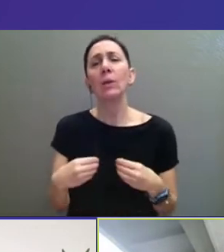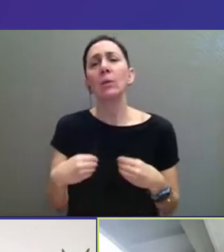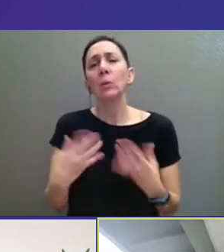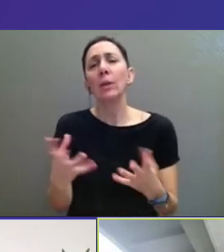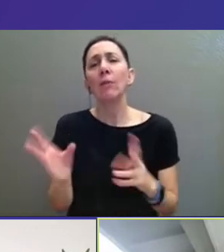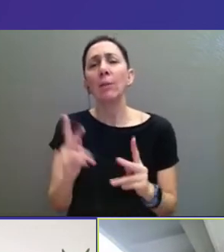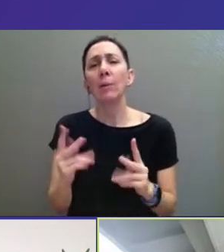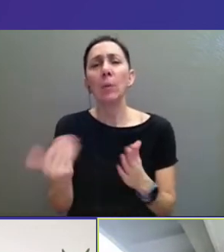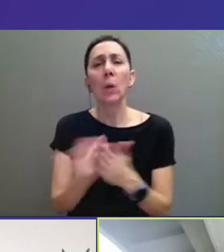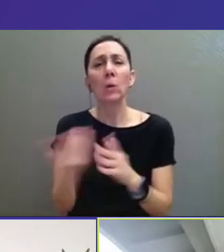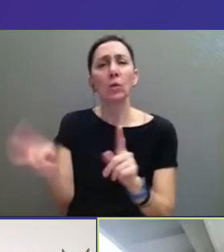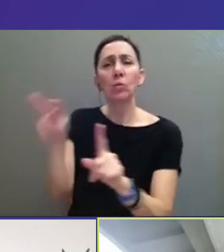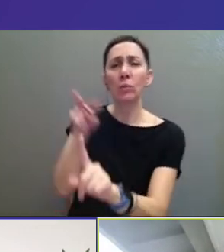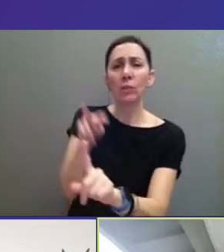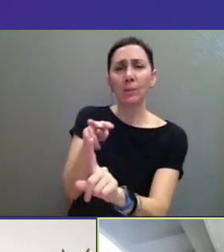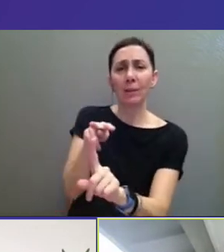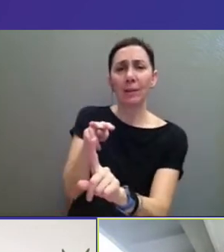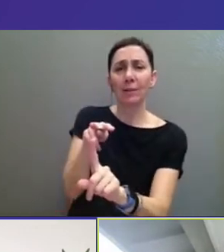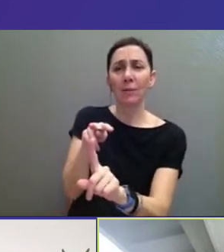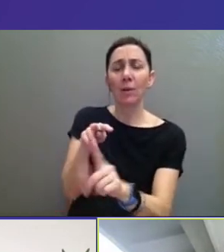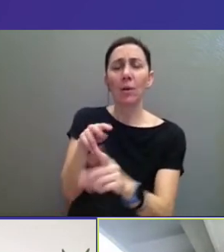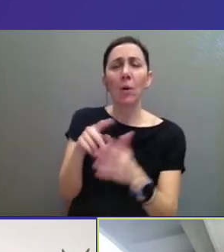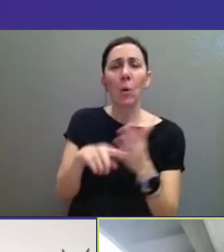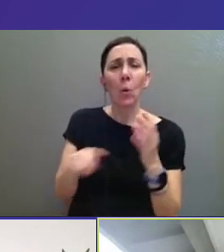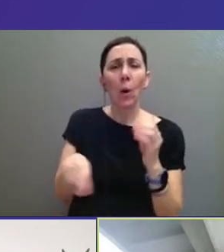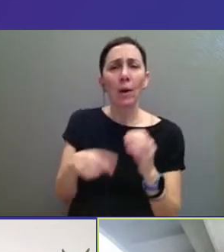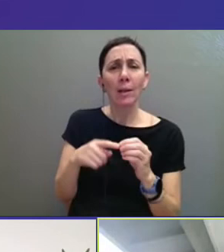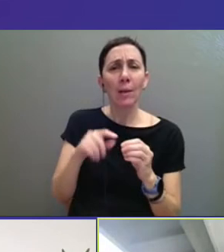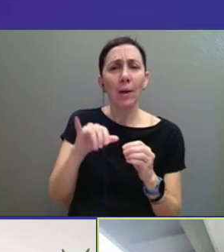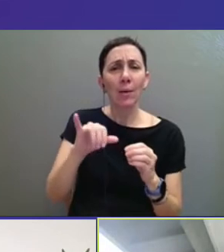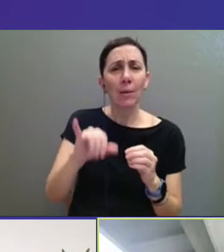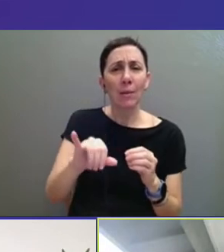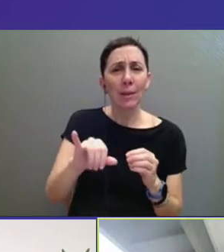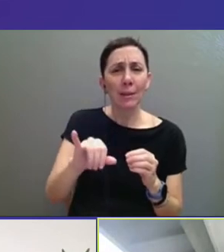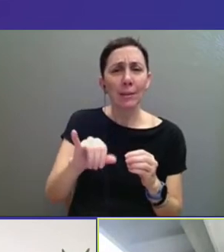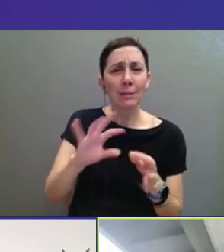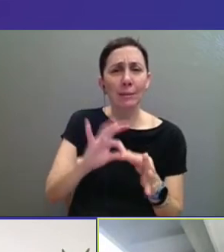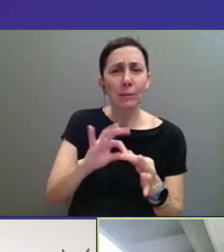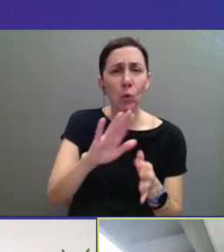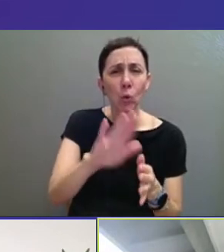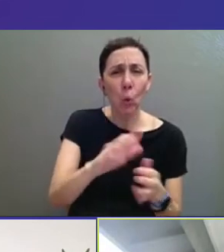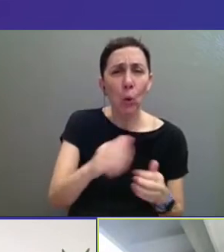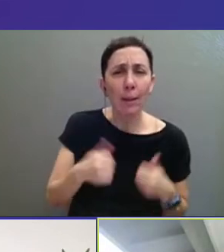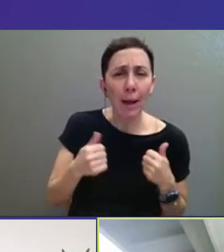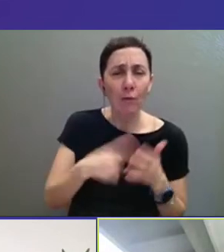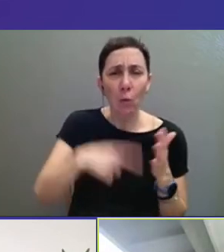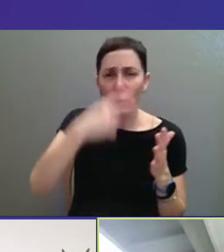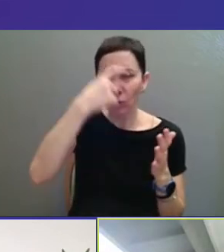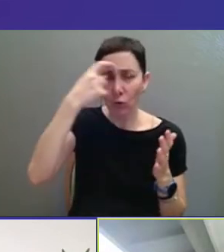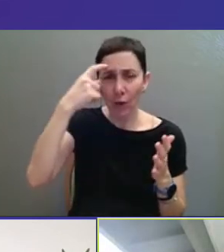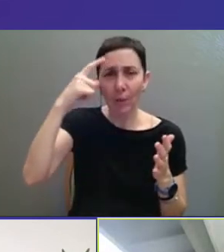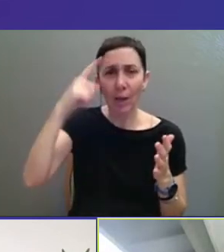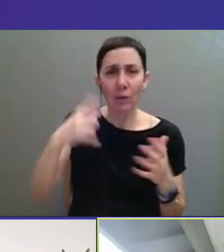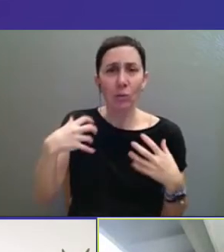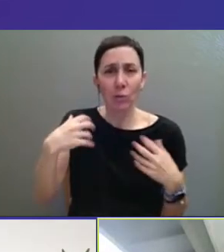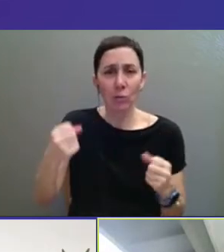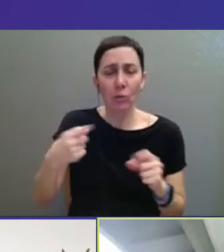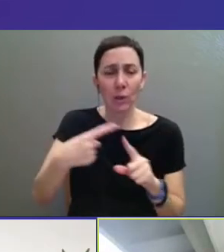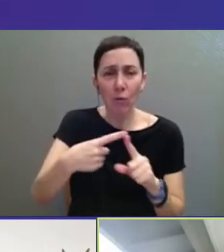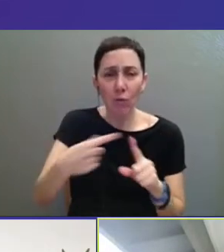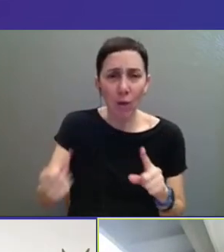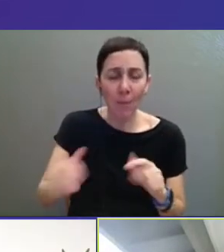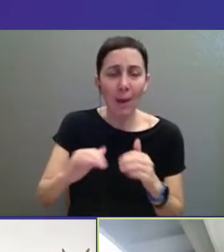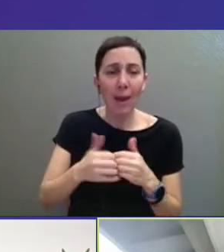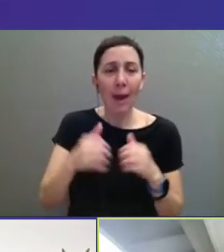on what about it is identifying in your life, what are the traumas that you need to heal, and how can connecting to your